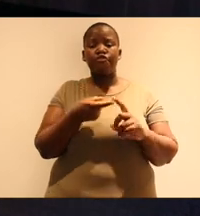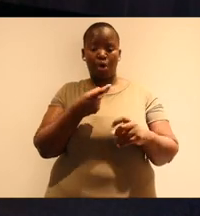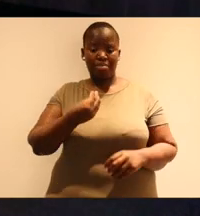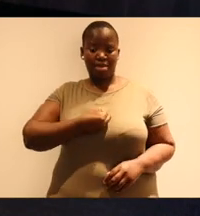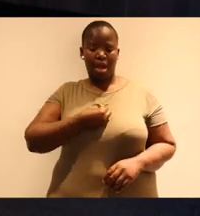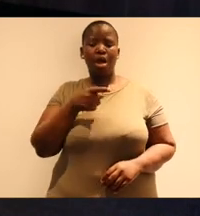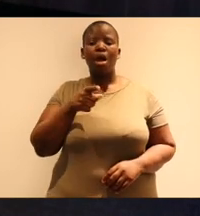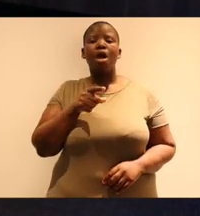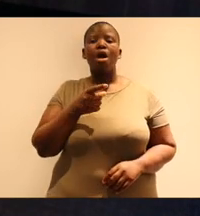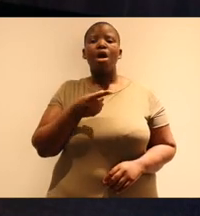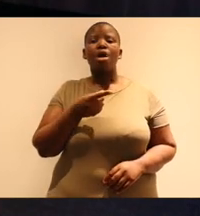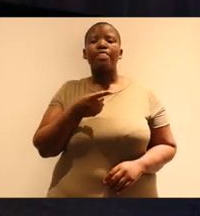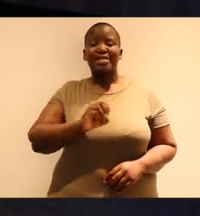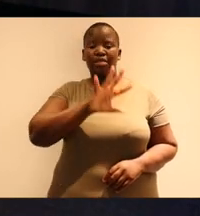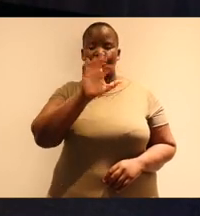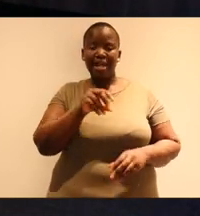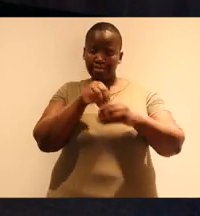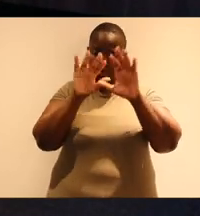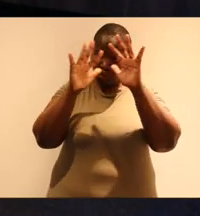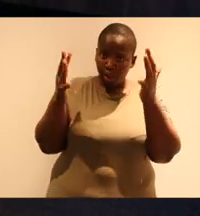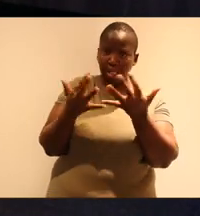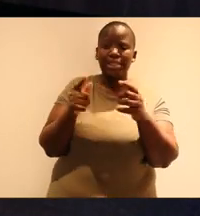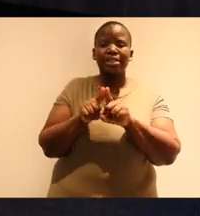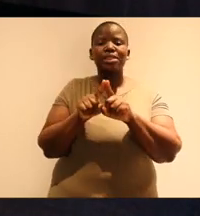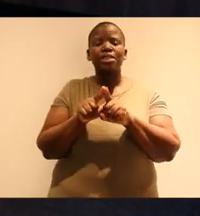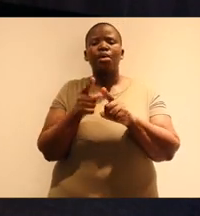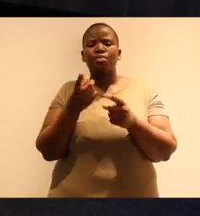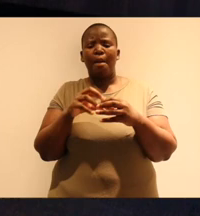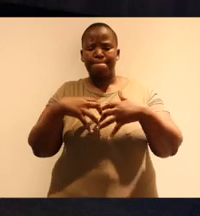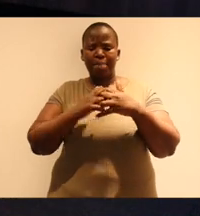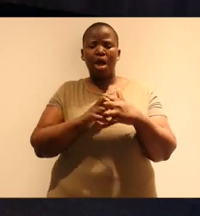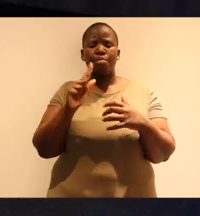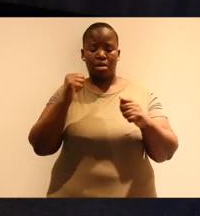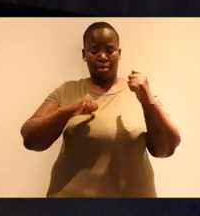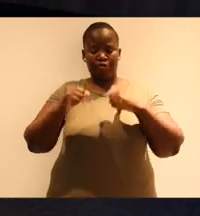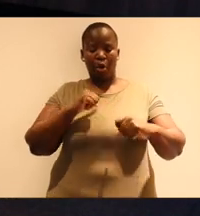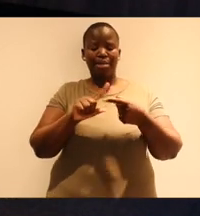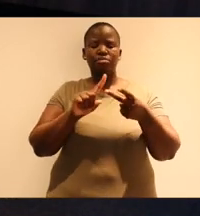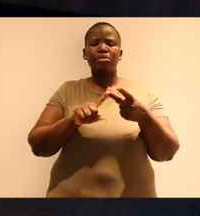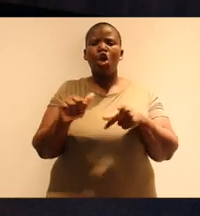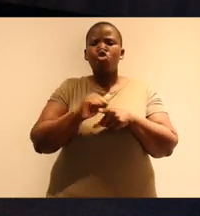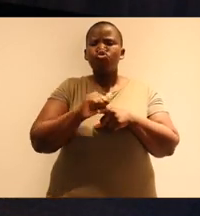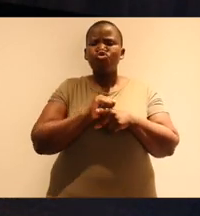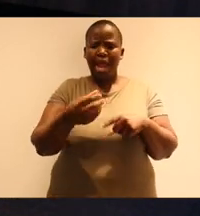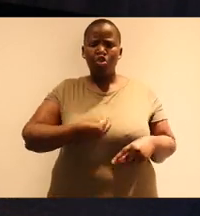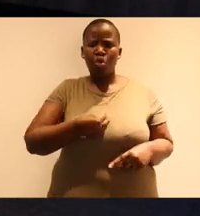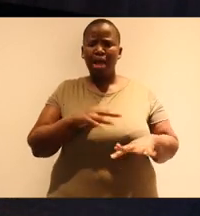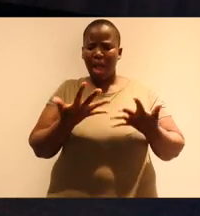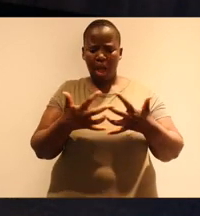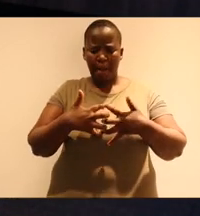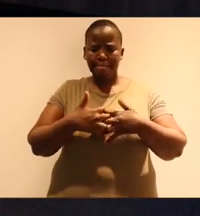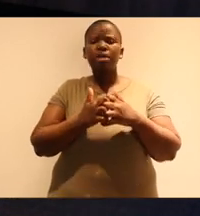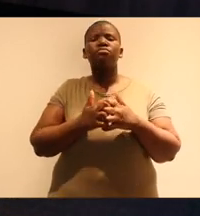and abroad to create performances and to train young people on how to create performances that are accessible